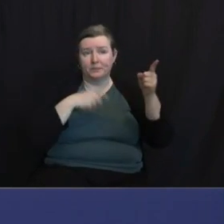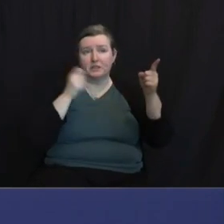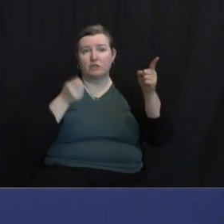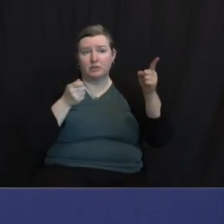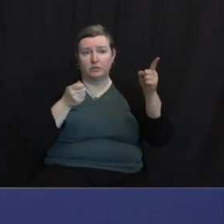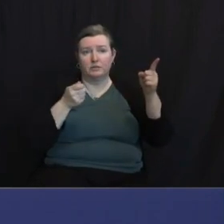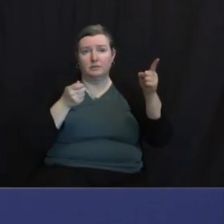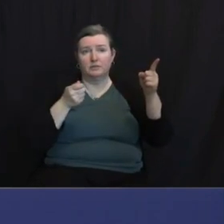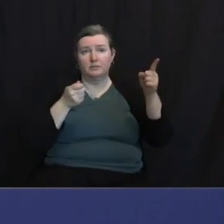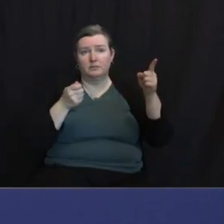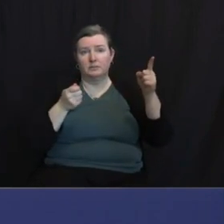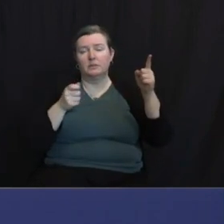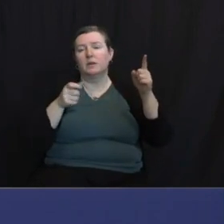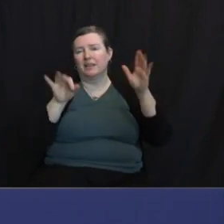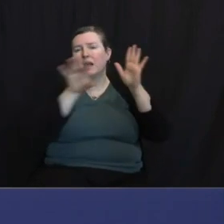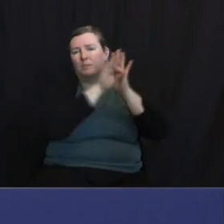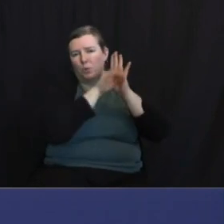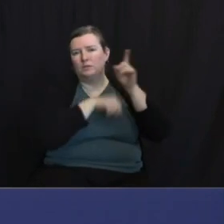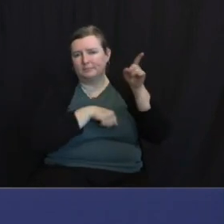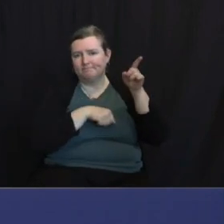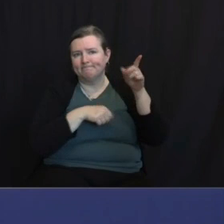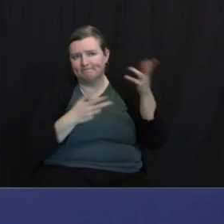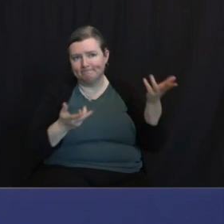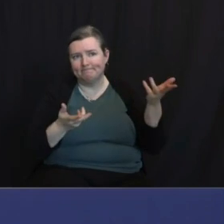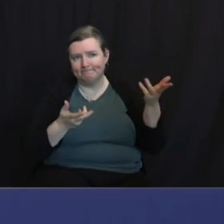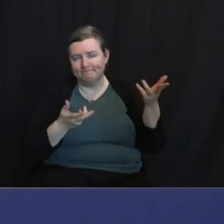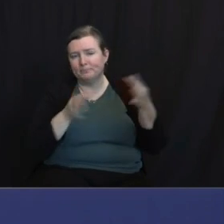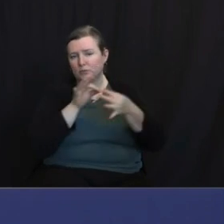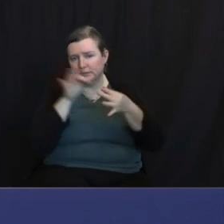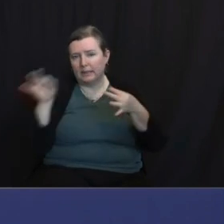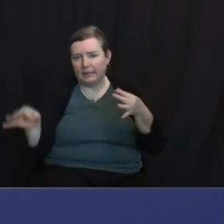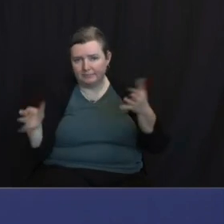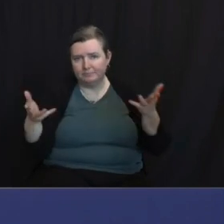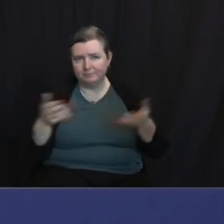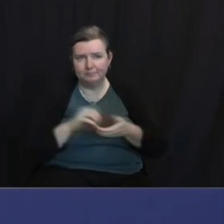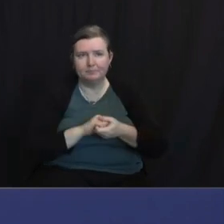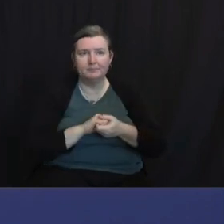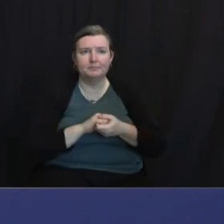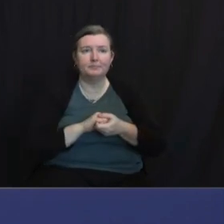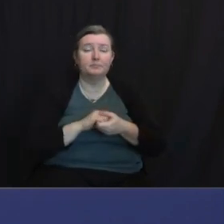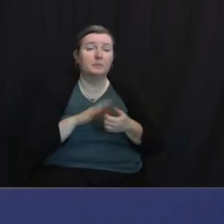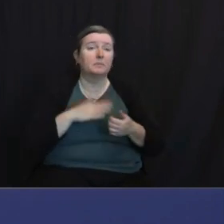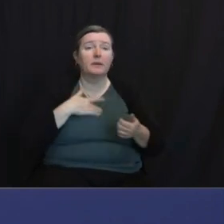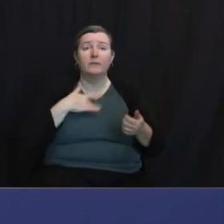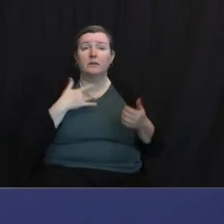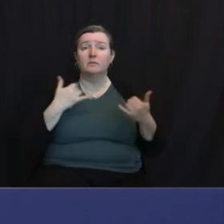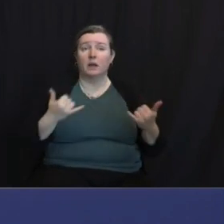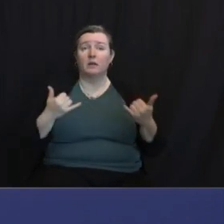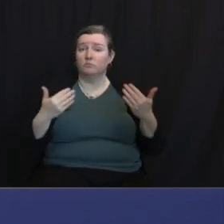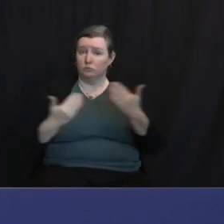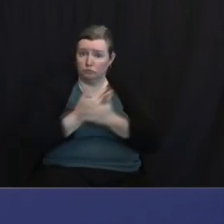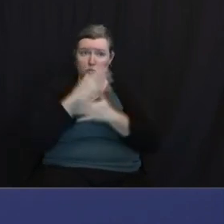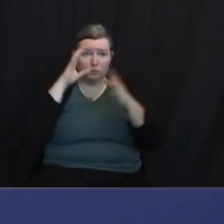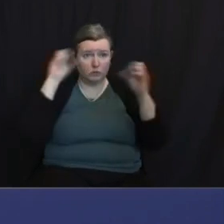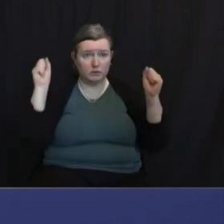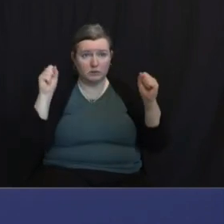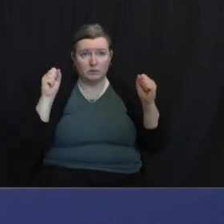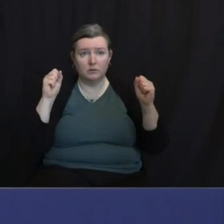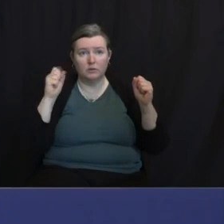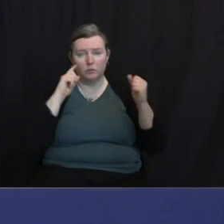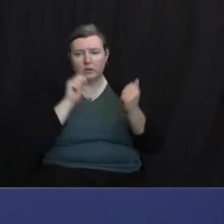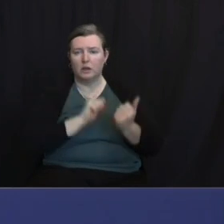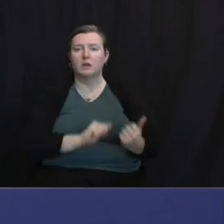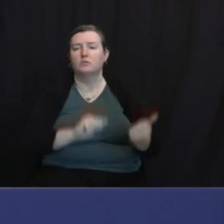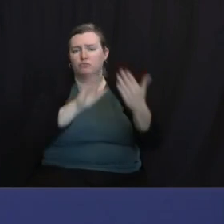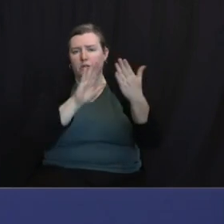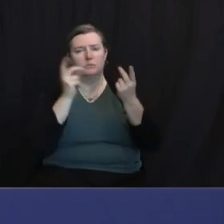seated in New Jersey. I'm confident, I don't have any inside knowledge here, but I'm confident that the Biden team will address that expeditiously.